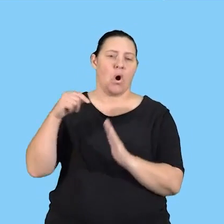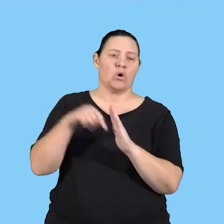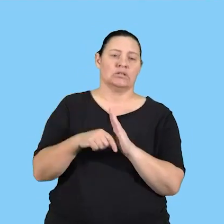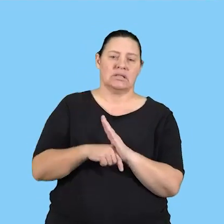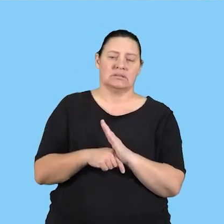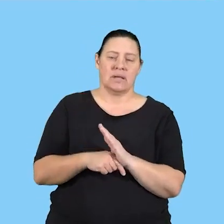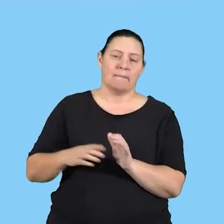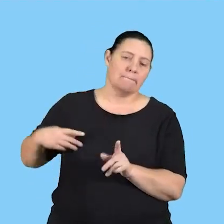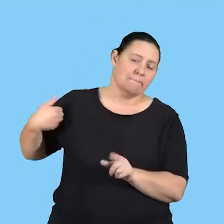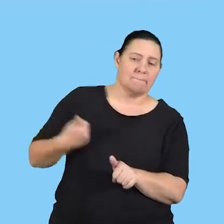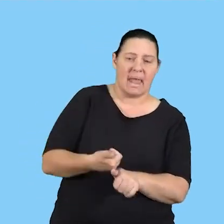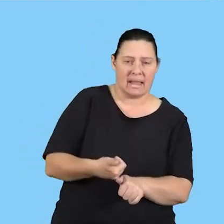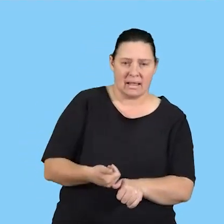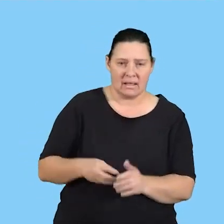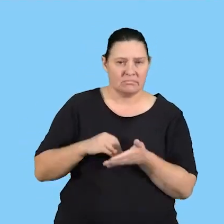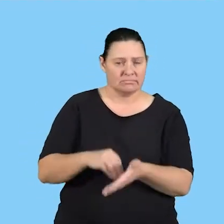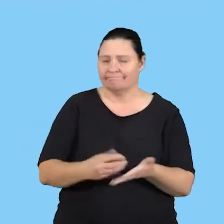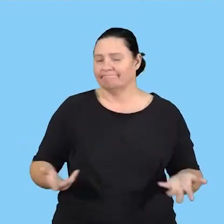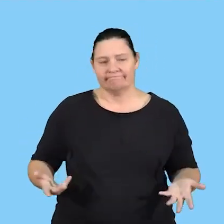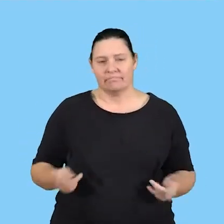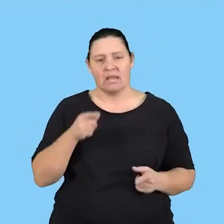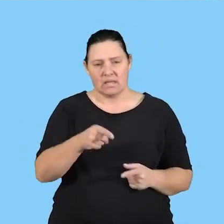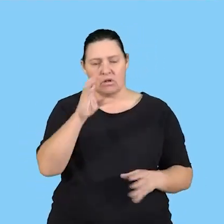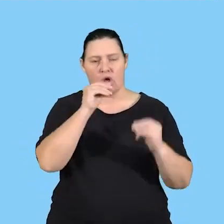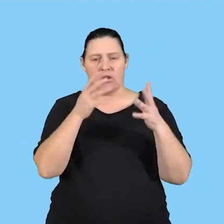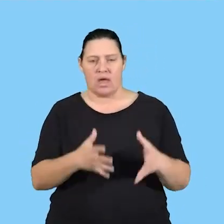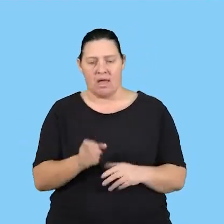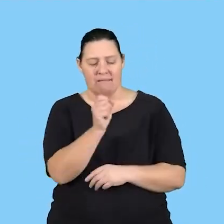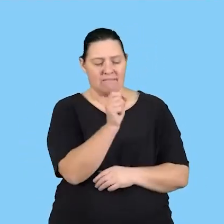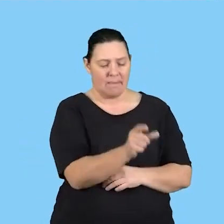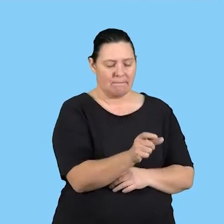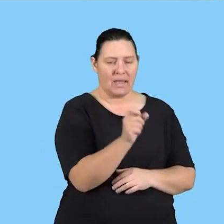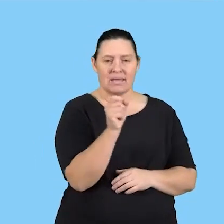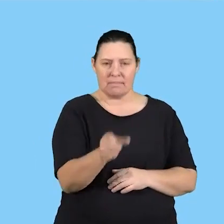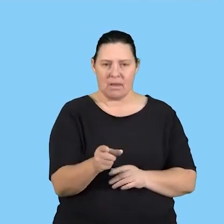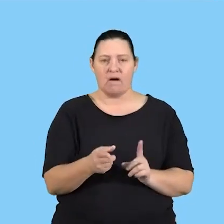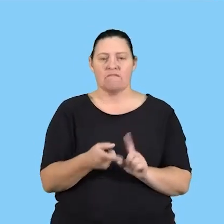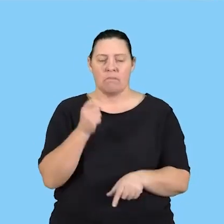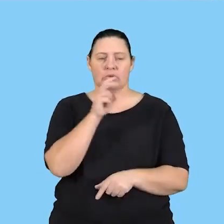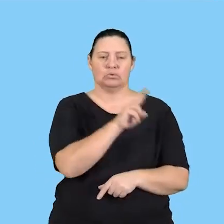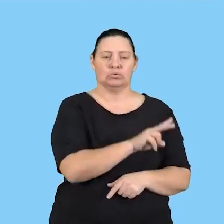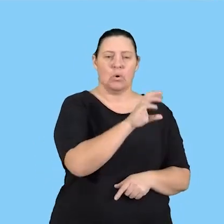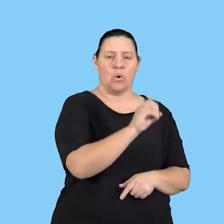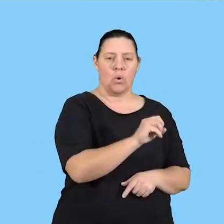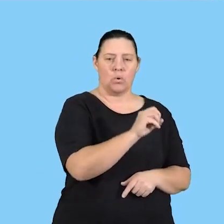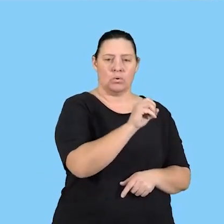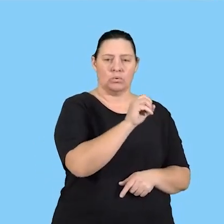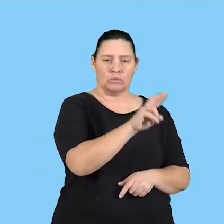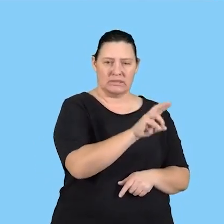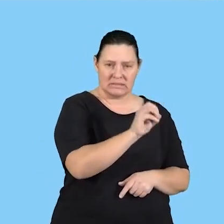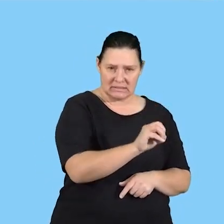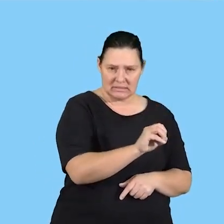because, colleagues, we are saying these learners have got gaps from year